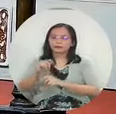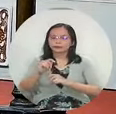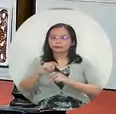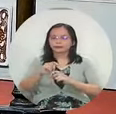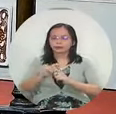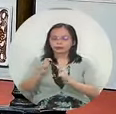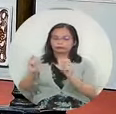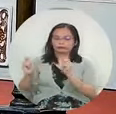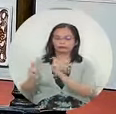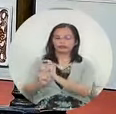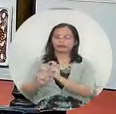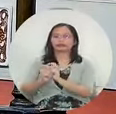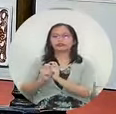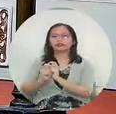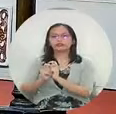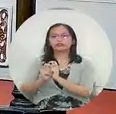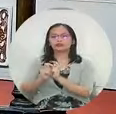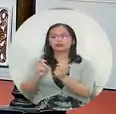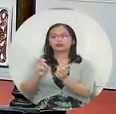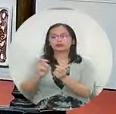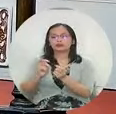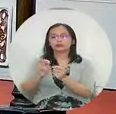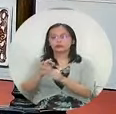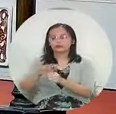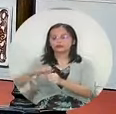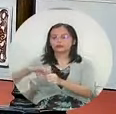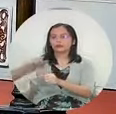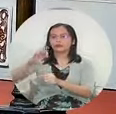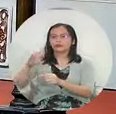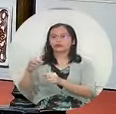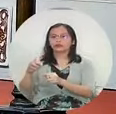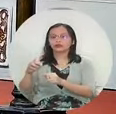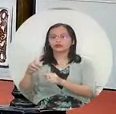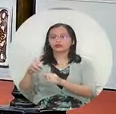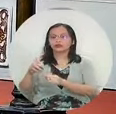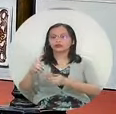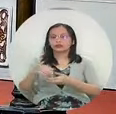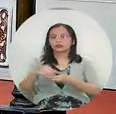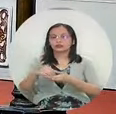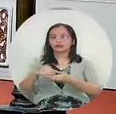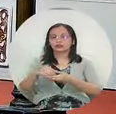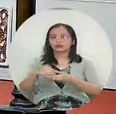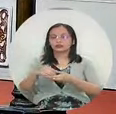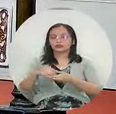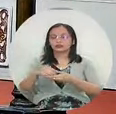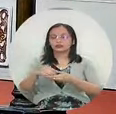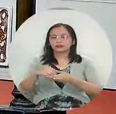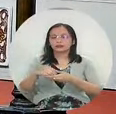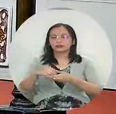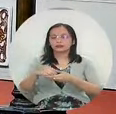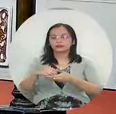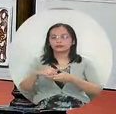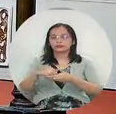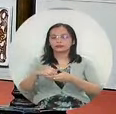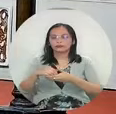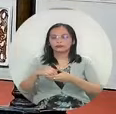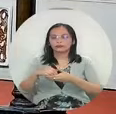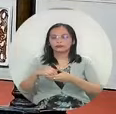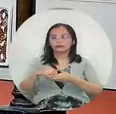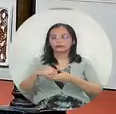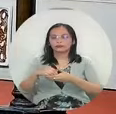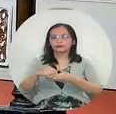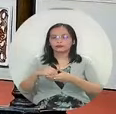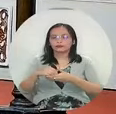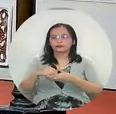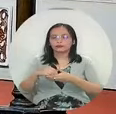The more I think about it, Dr. Diaz will bear me with this. She will understand. You